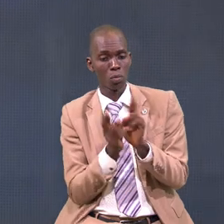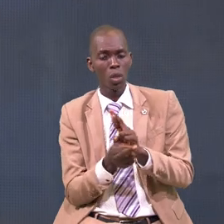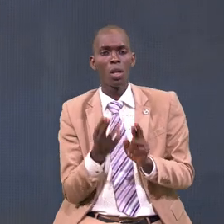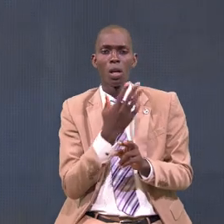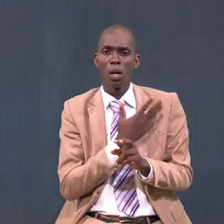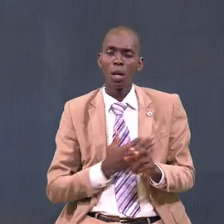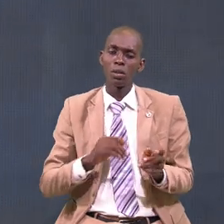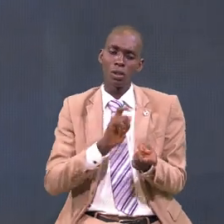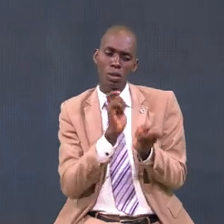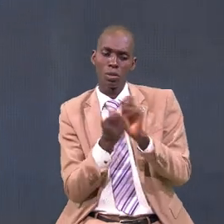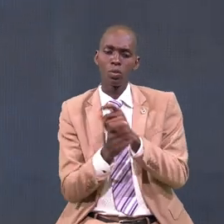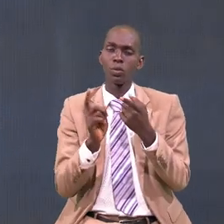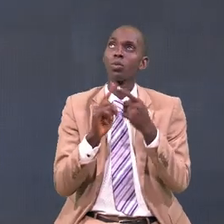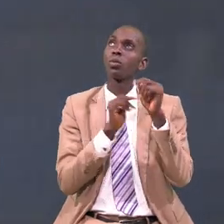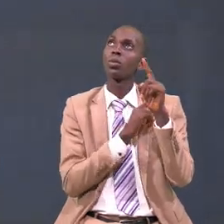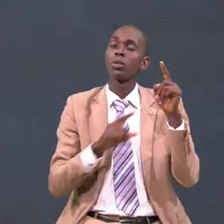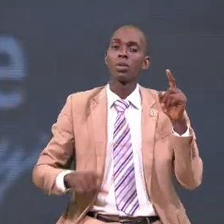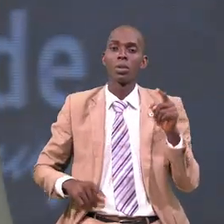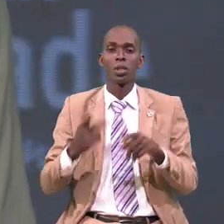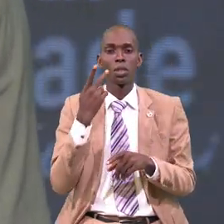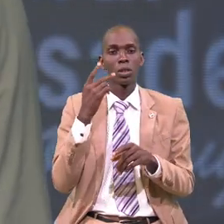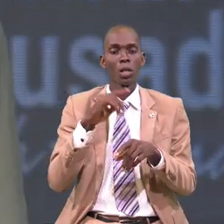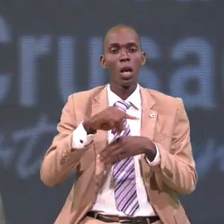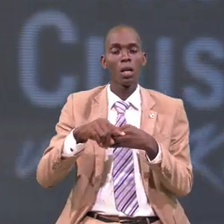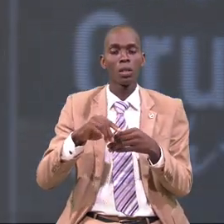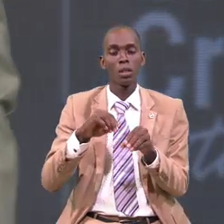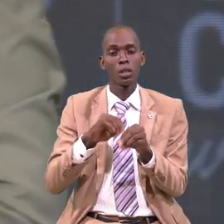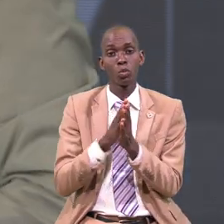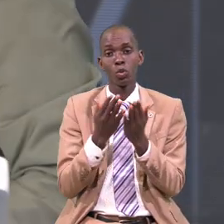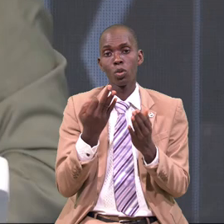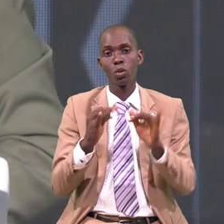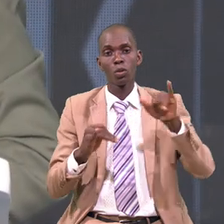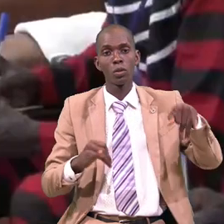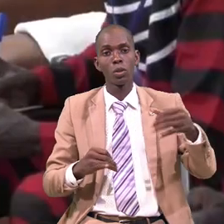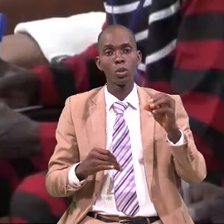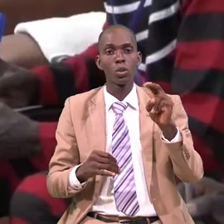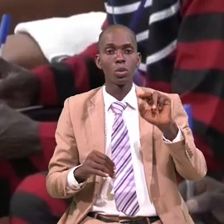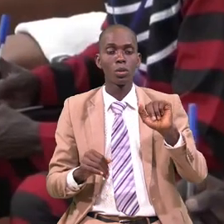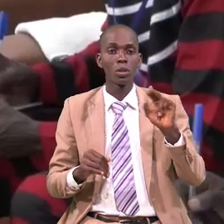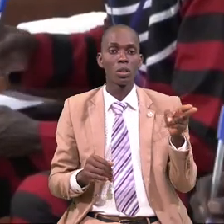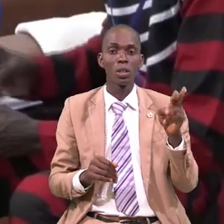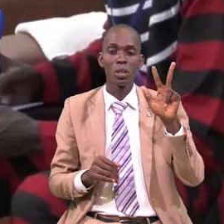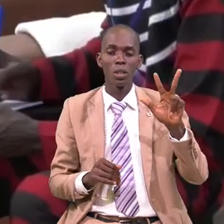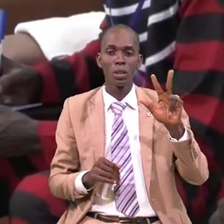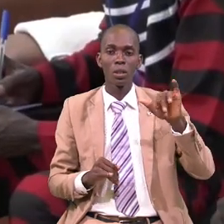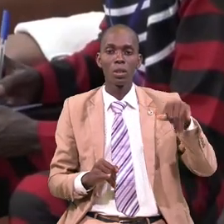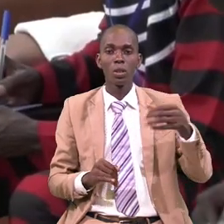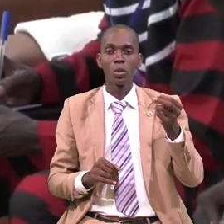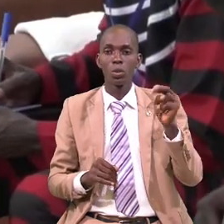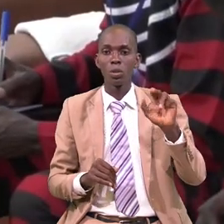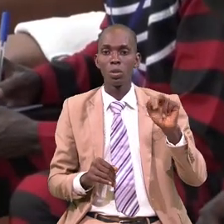the Lord. We're looking at Jonah chapter 3. And we're reading from verse